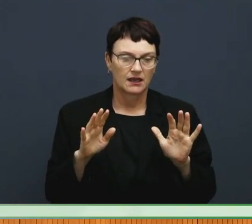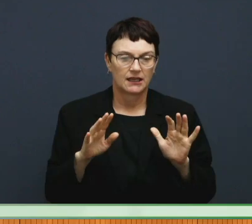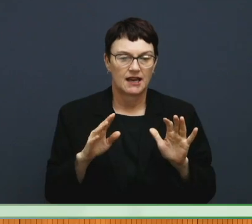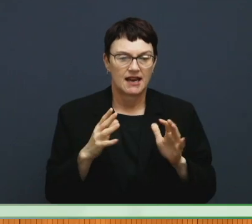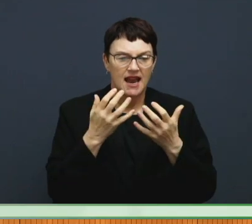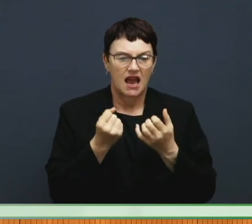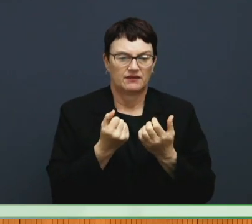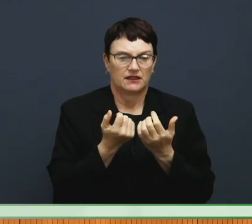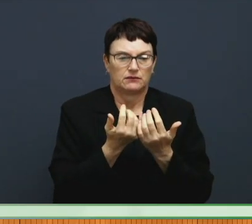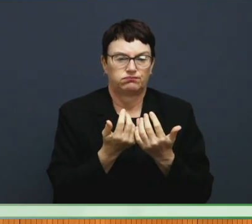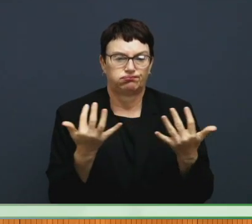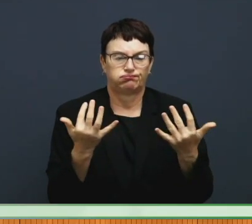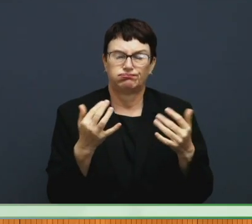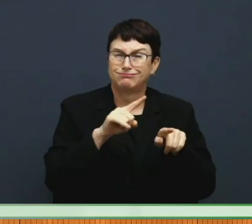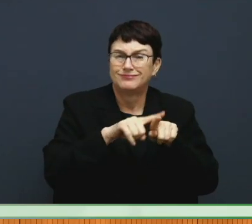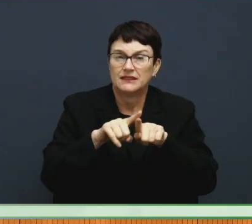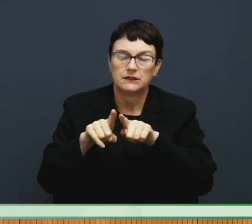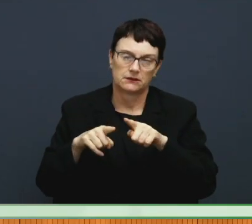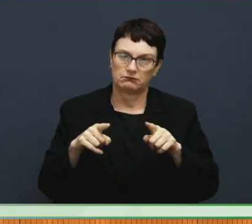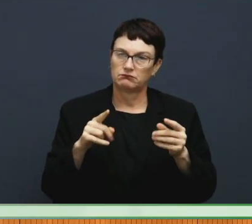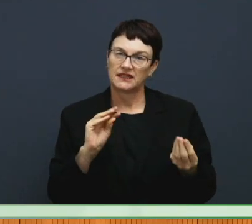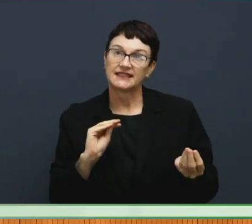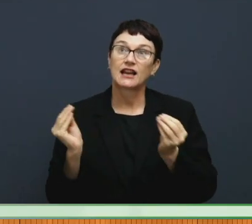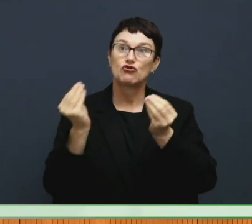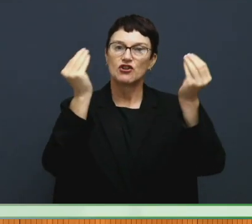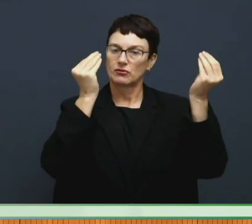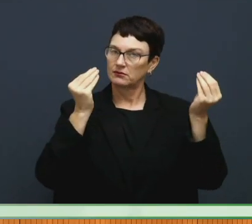a decoration company, won national level